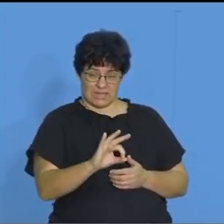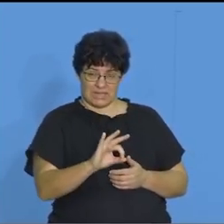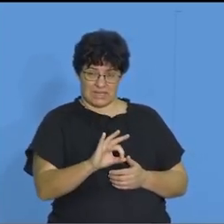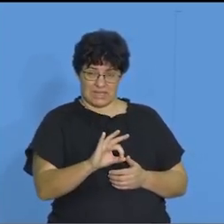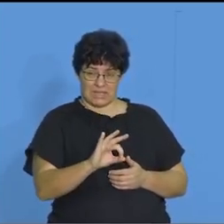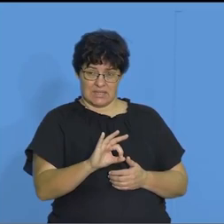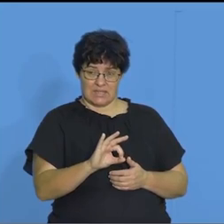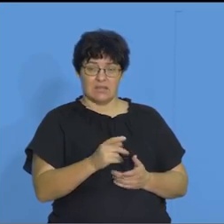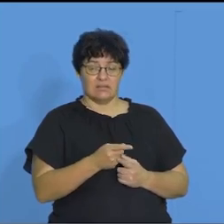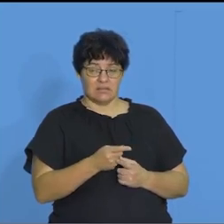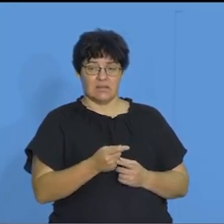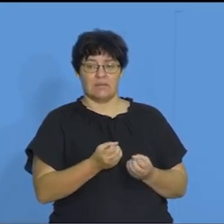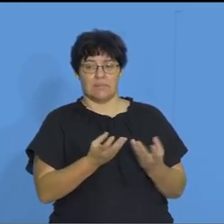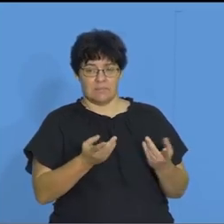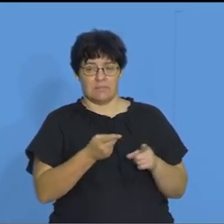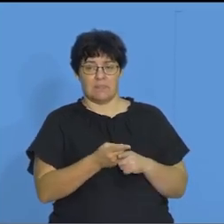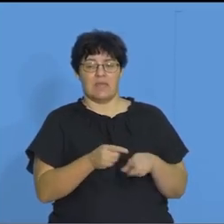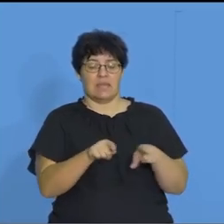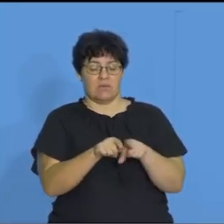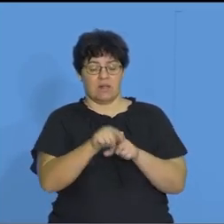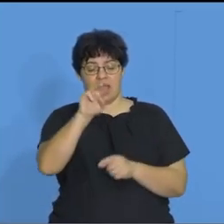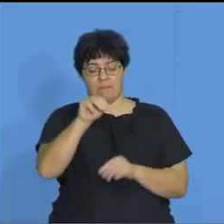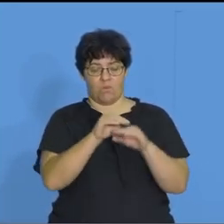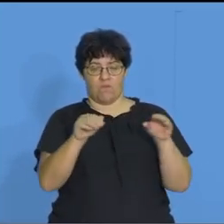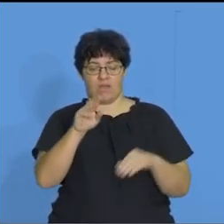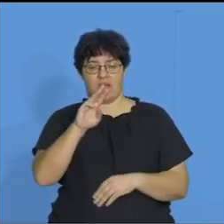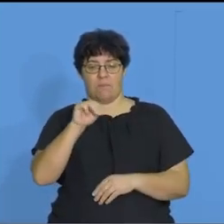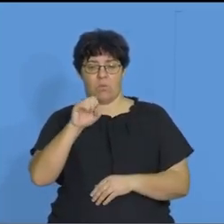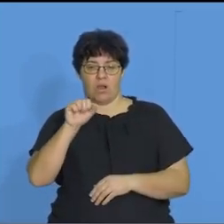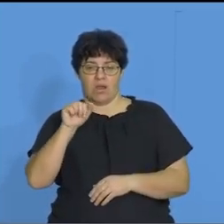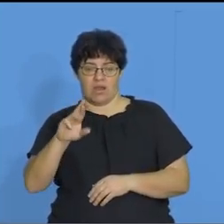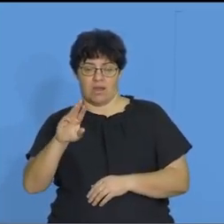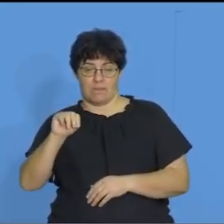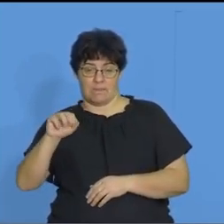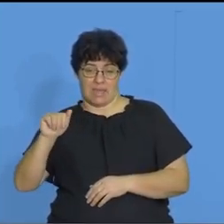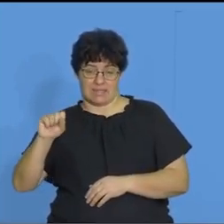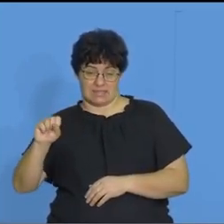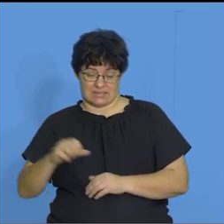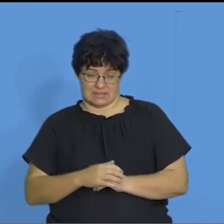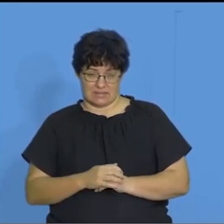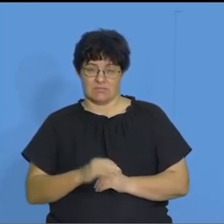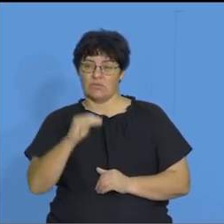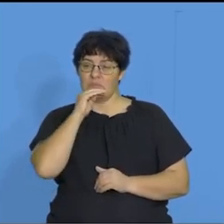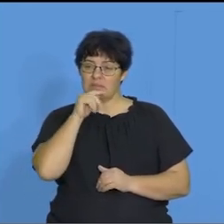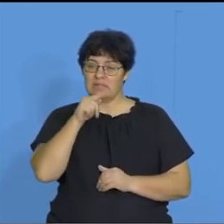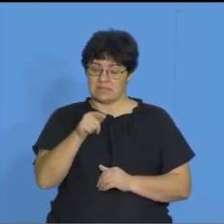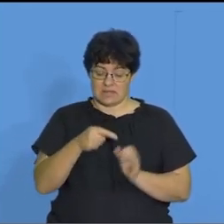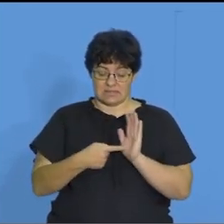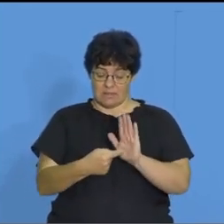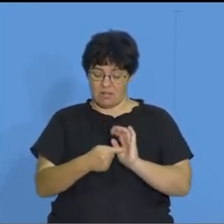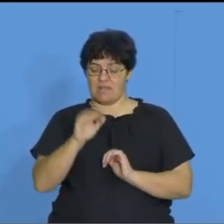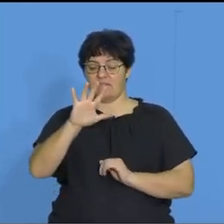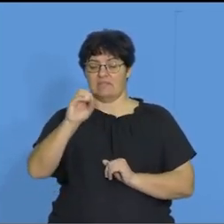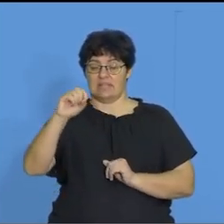grams is mass of sample over the molar mass, right? The mass of the sample is actually 50 grams. It's